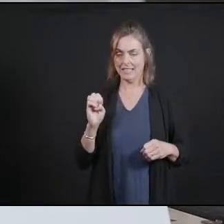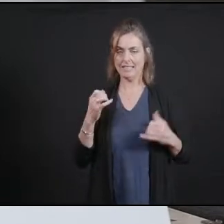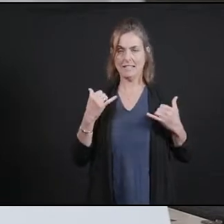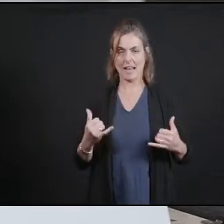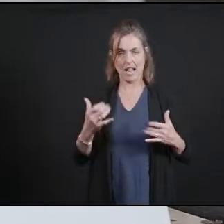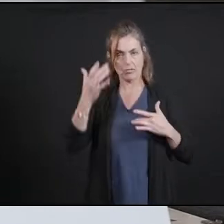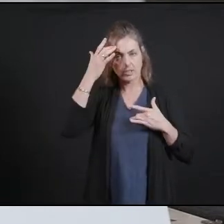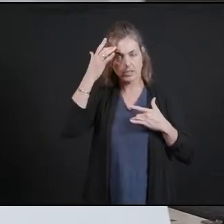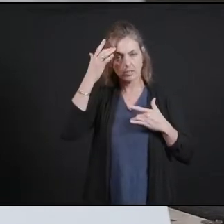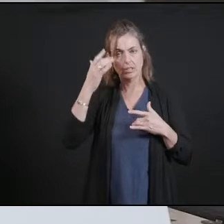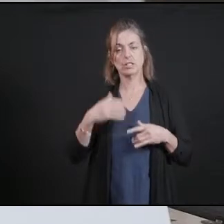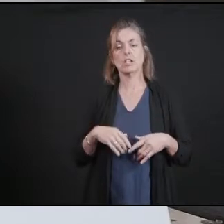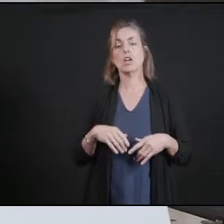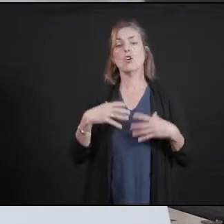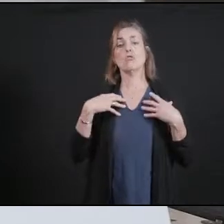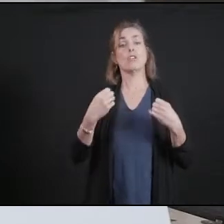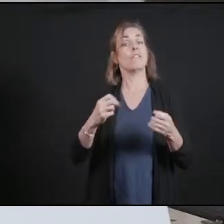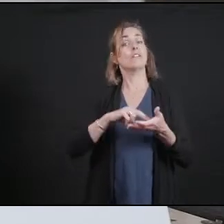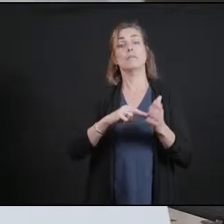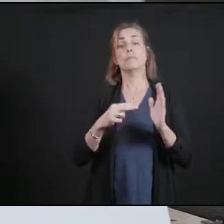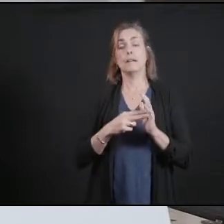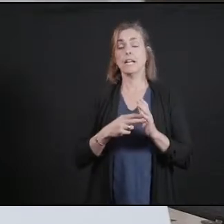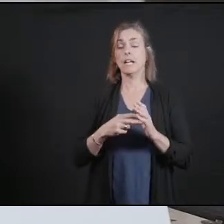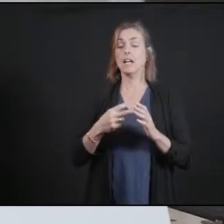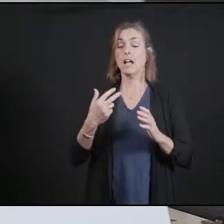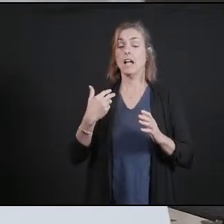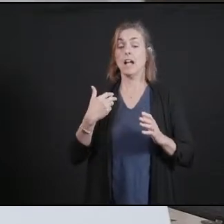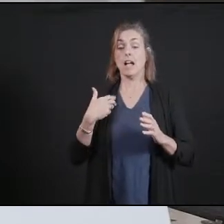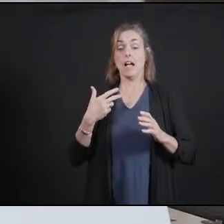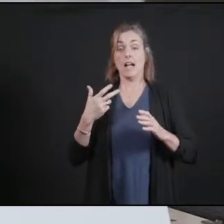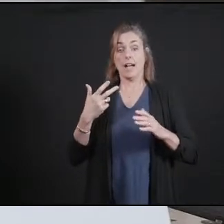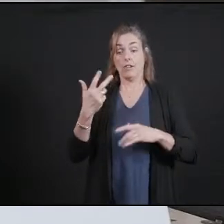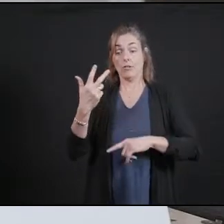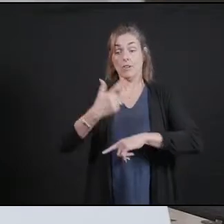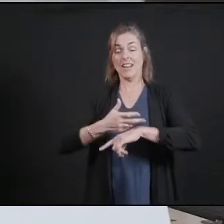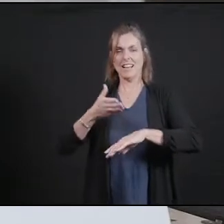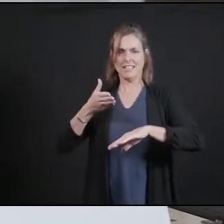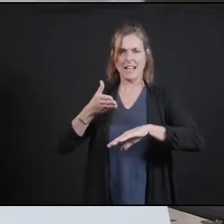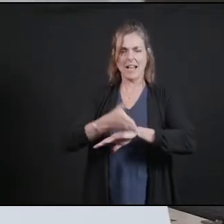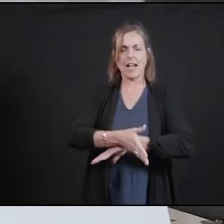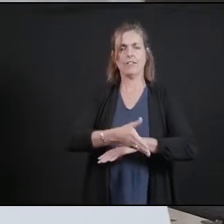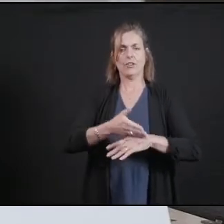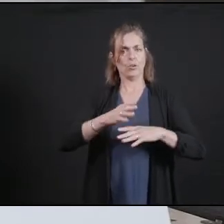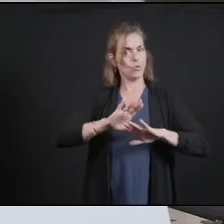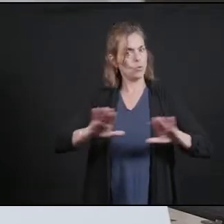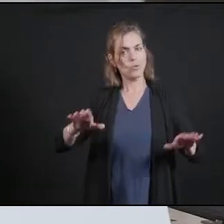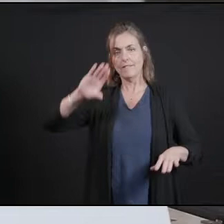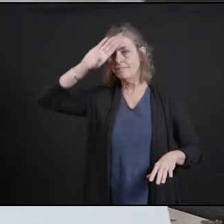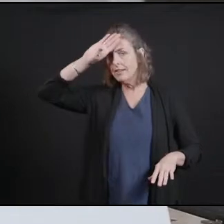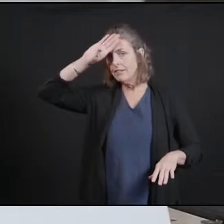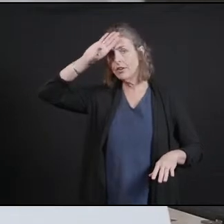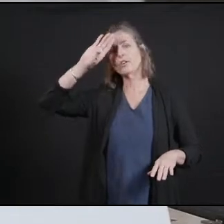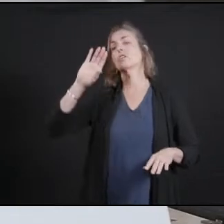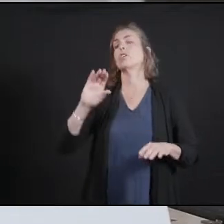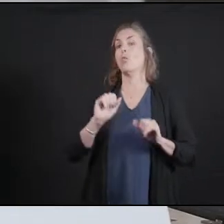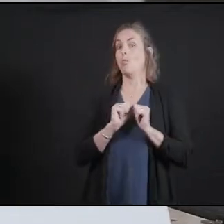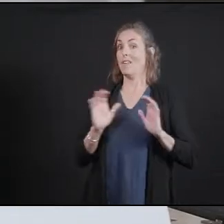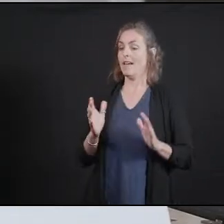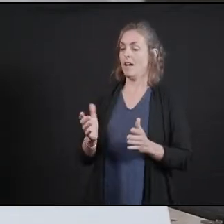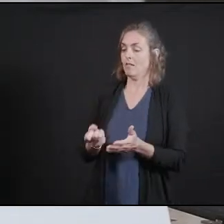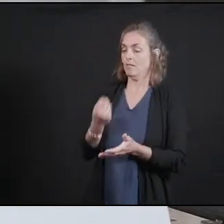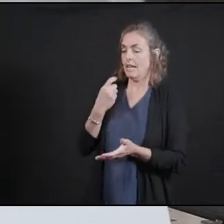staff, and all those who are working with us in an effort to reduce the effect of COVID-19 on our